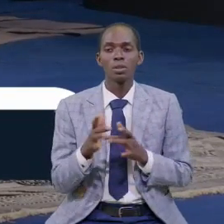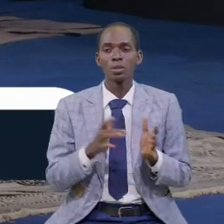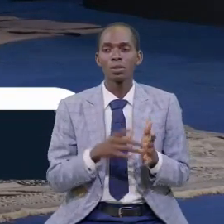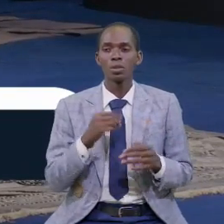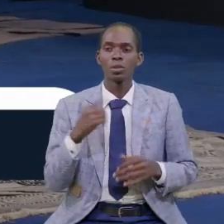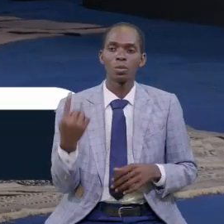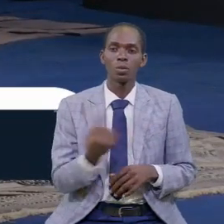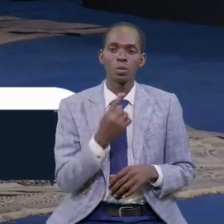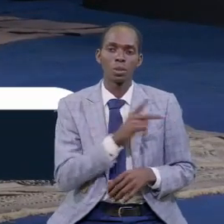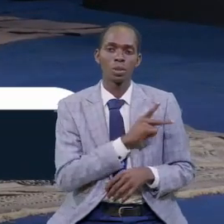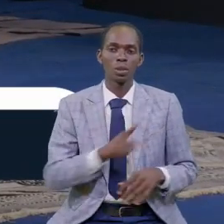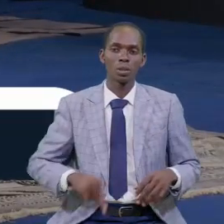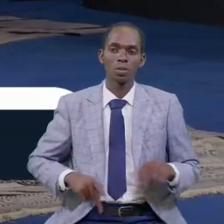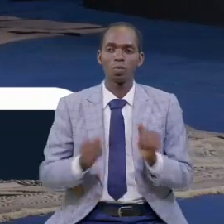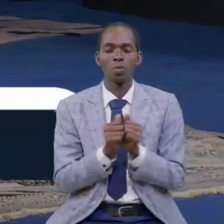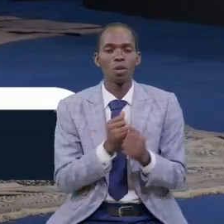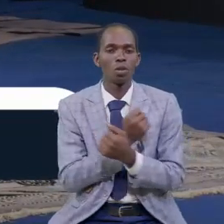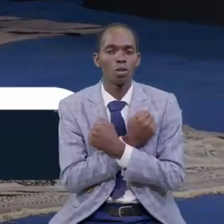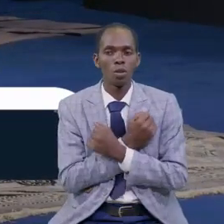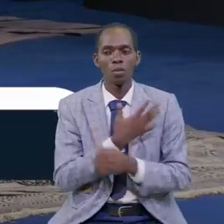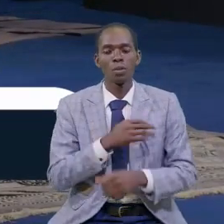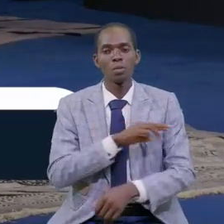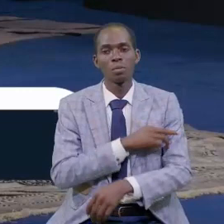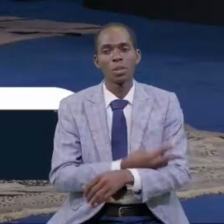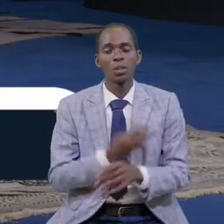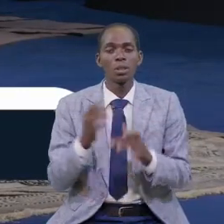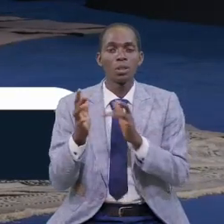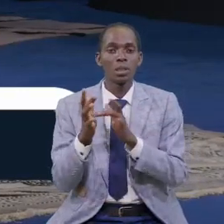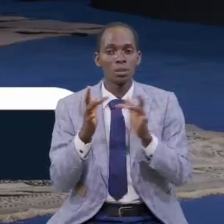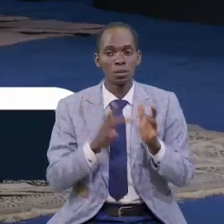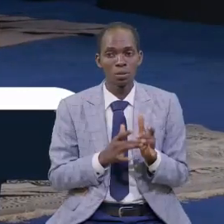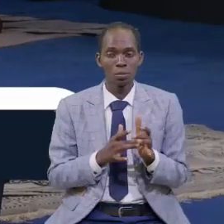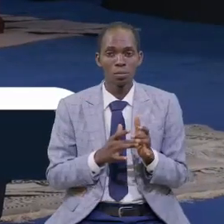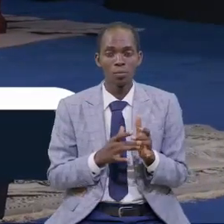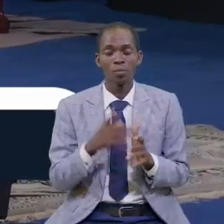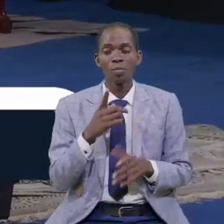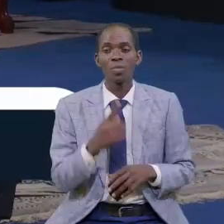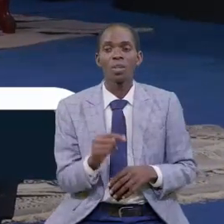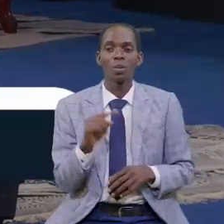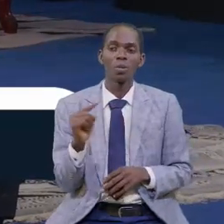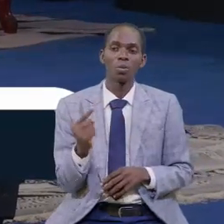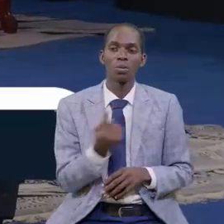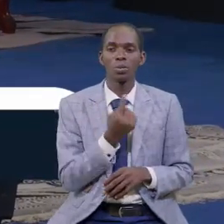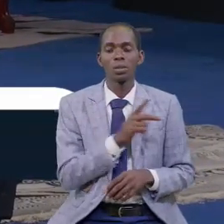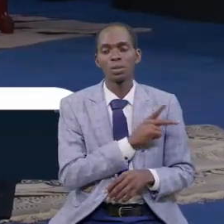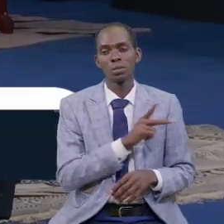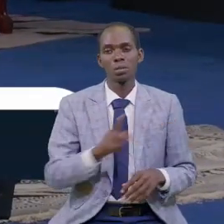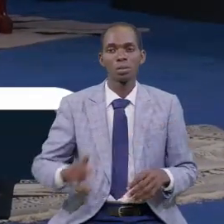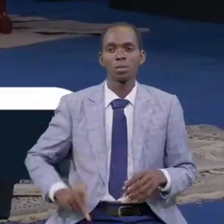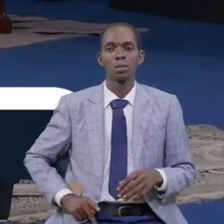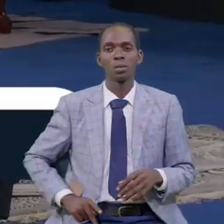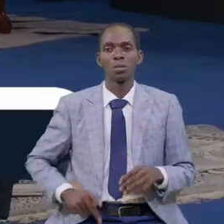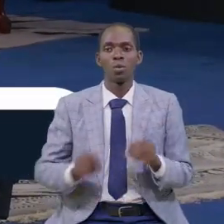and might. Jesus. The just King with